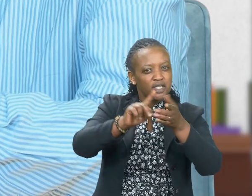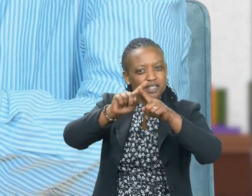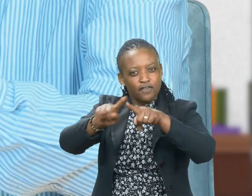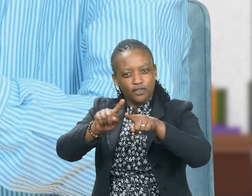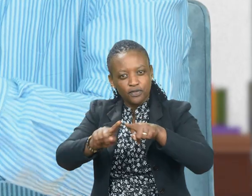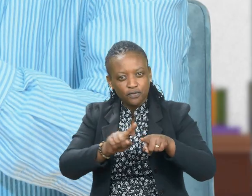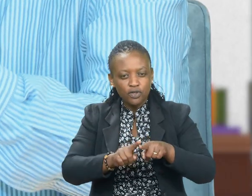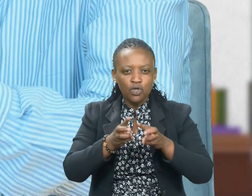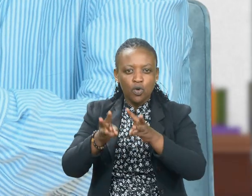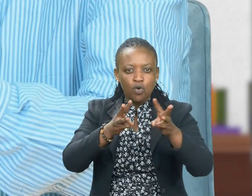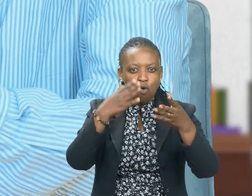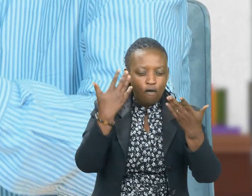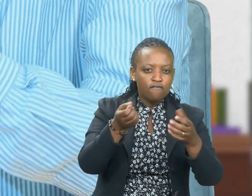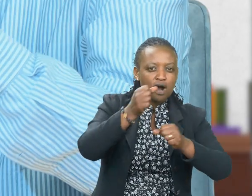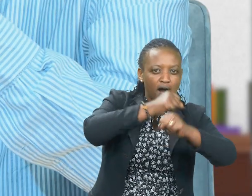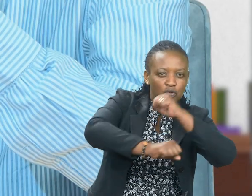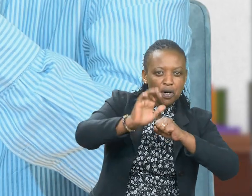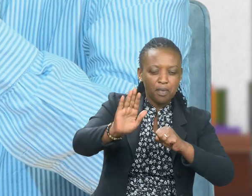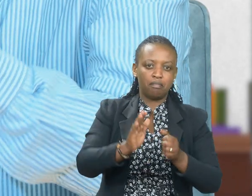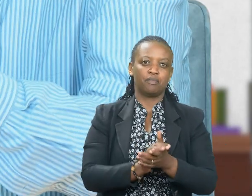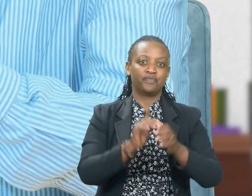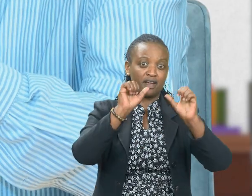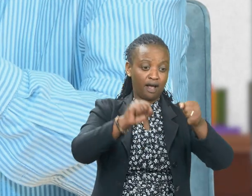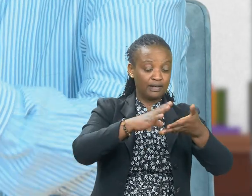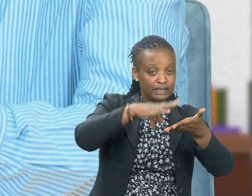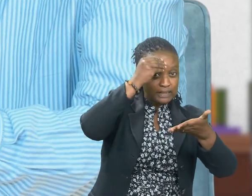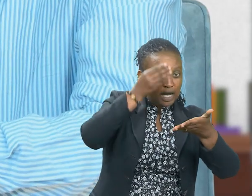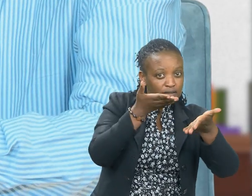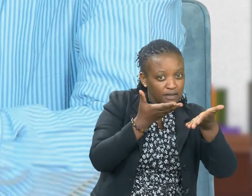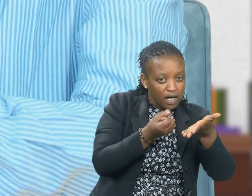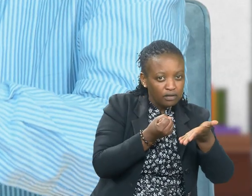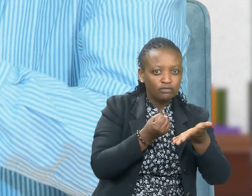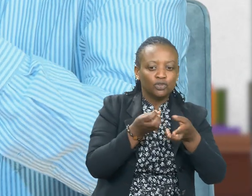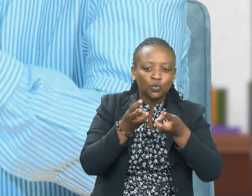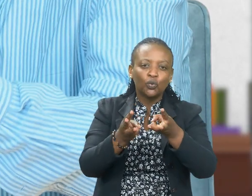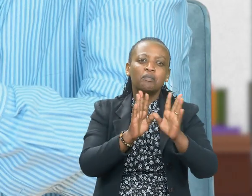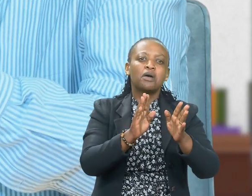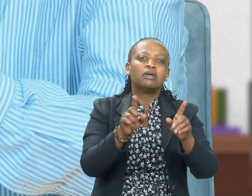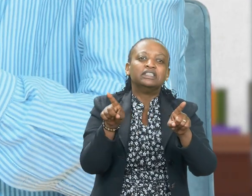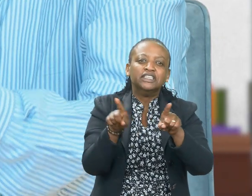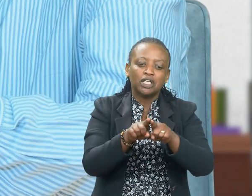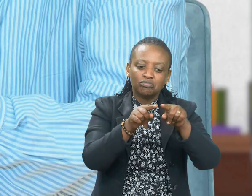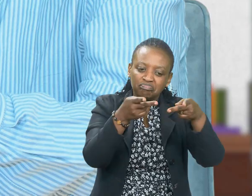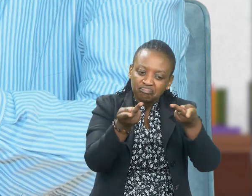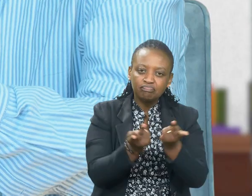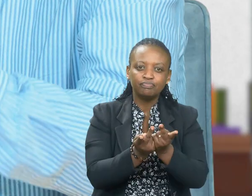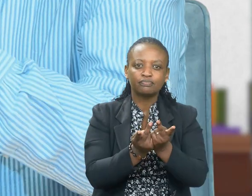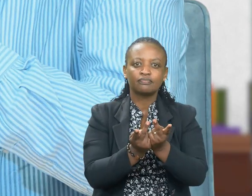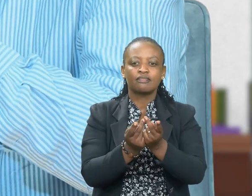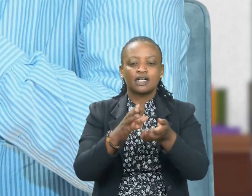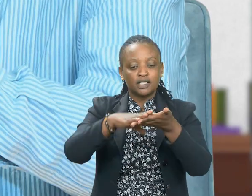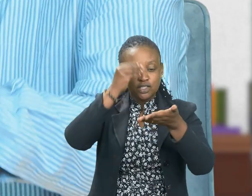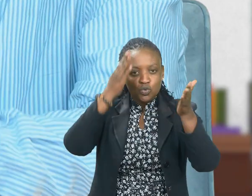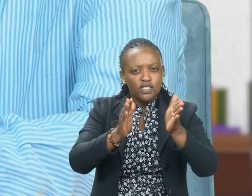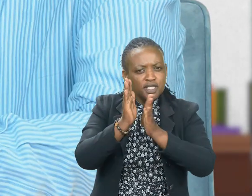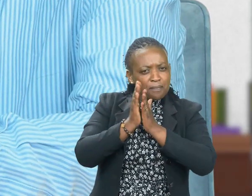Therefore, we need to apply different ways of engaging them so that the learning takes place at